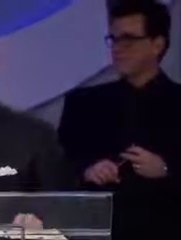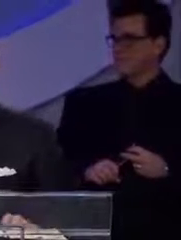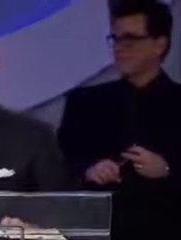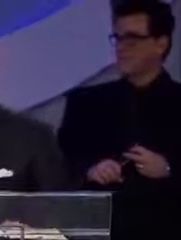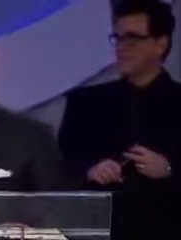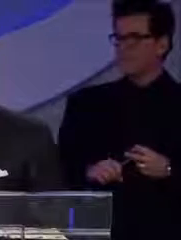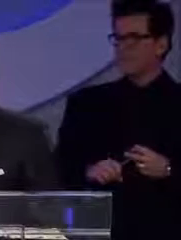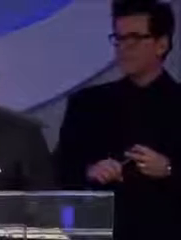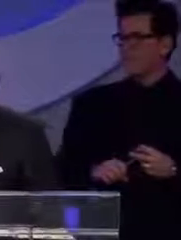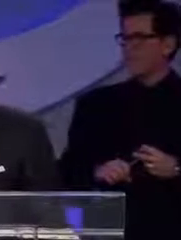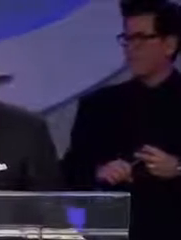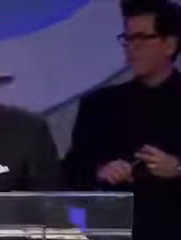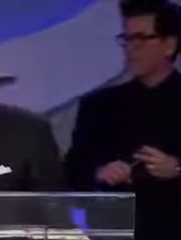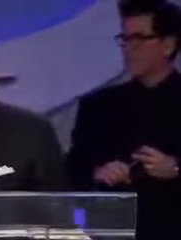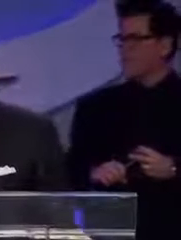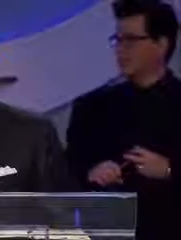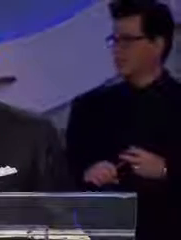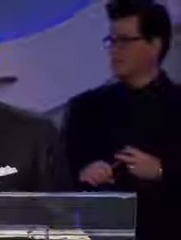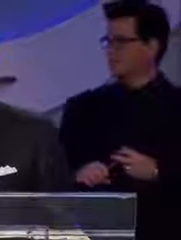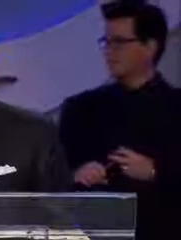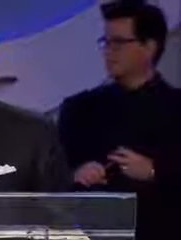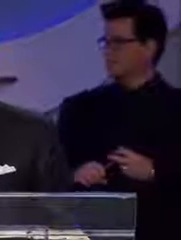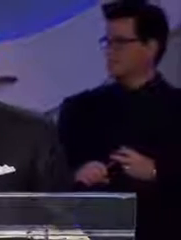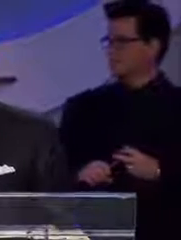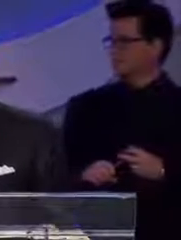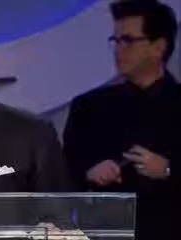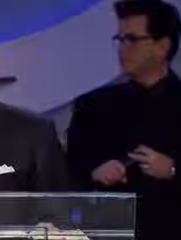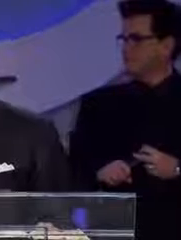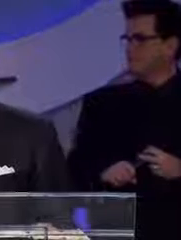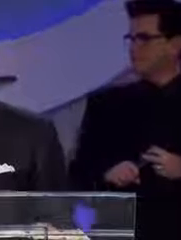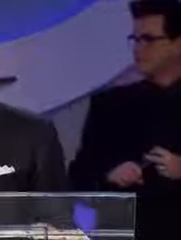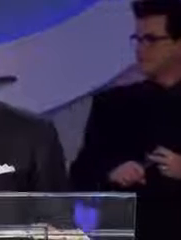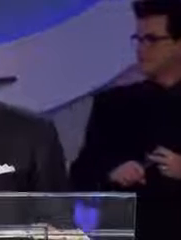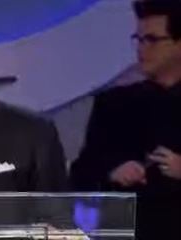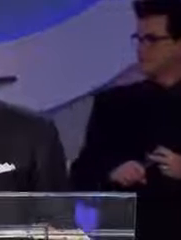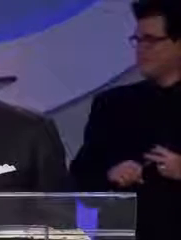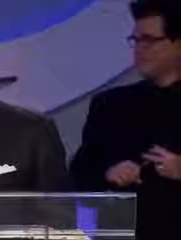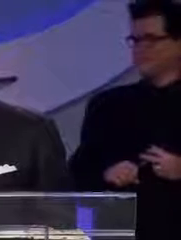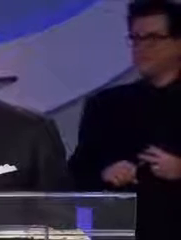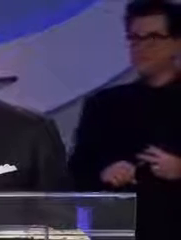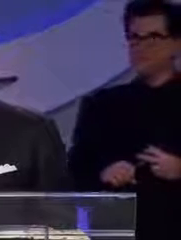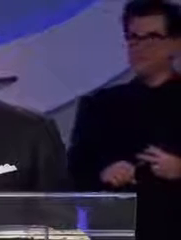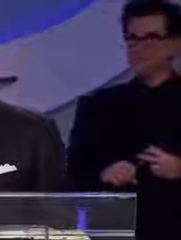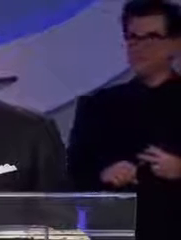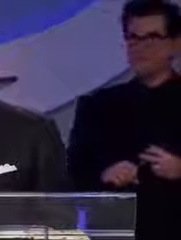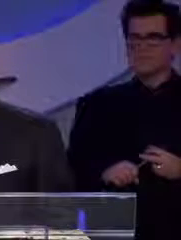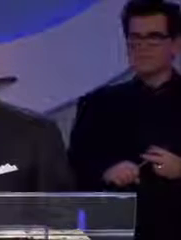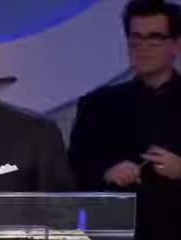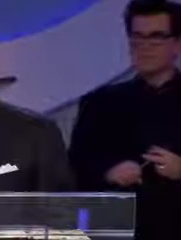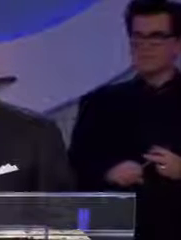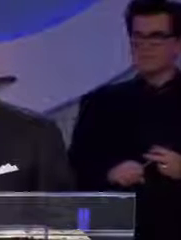Lest at any time they should see with their eyes,